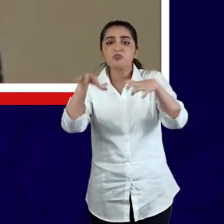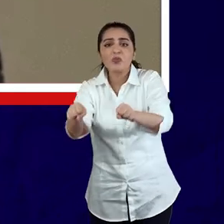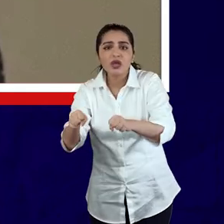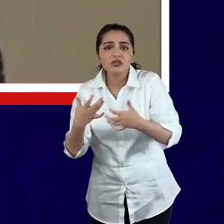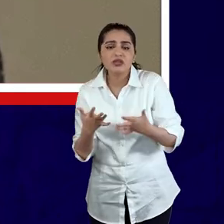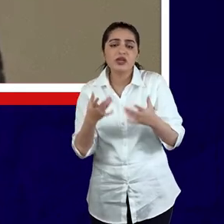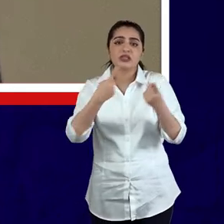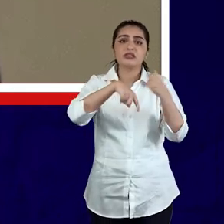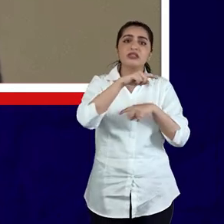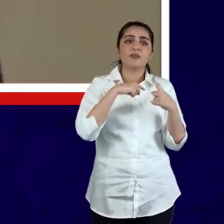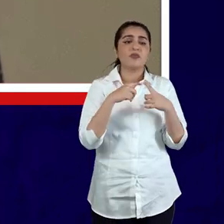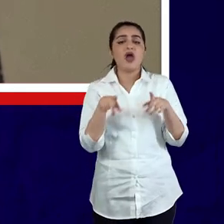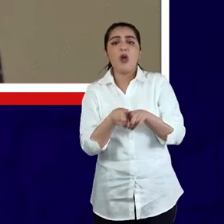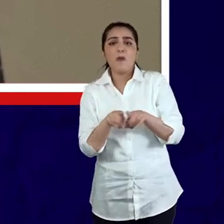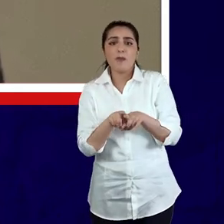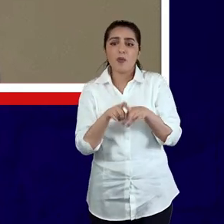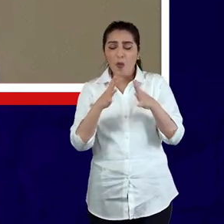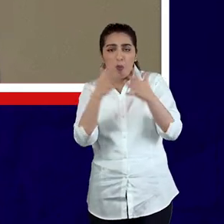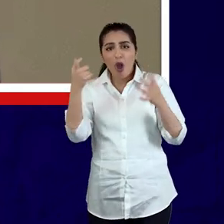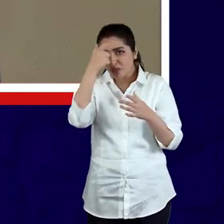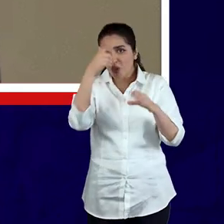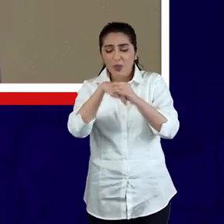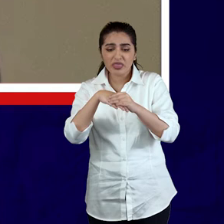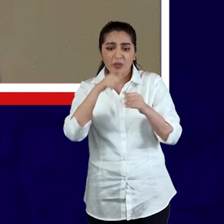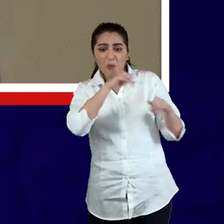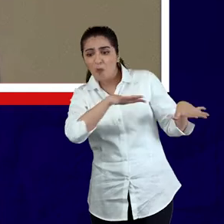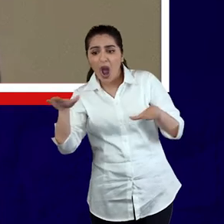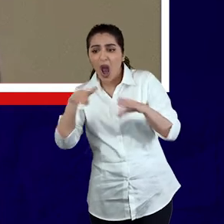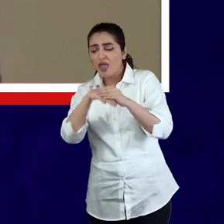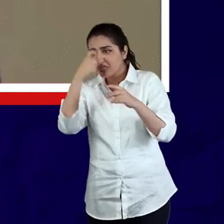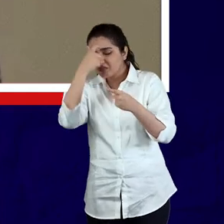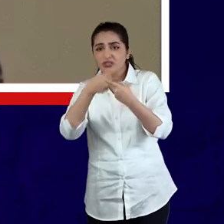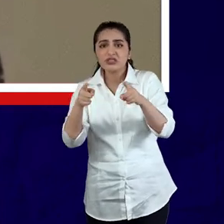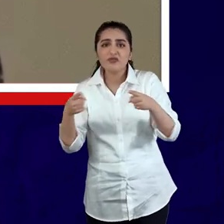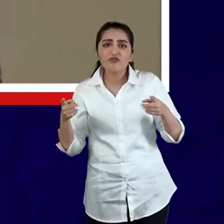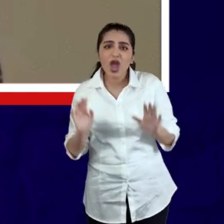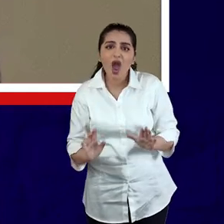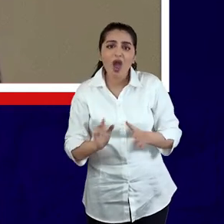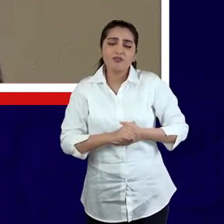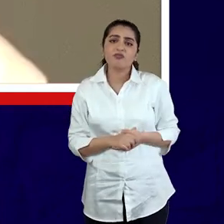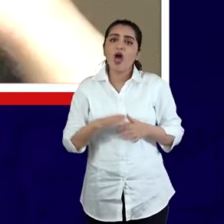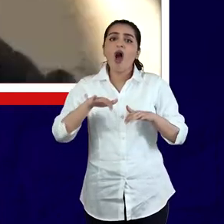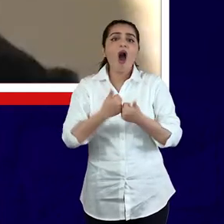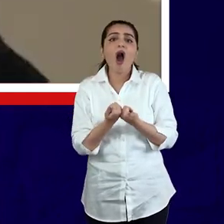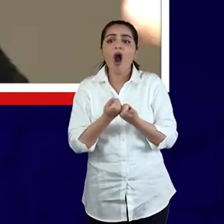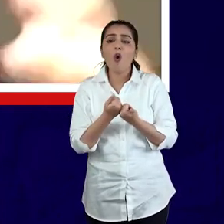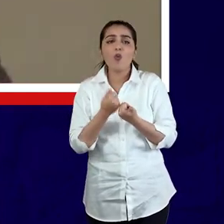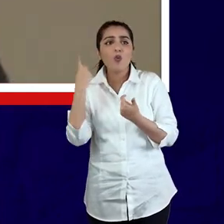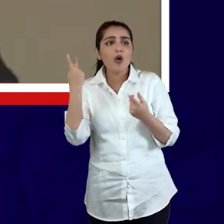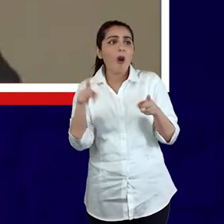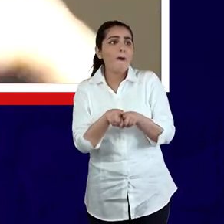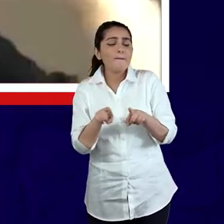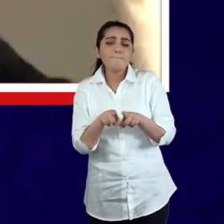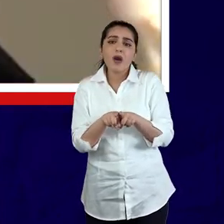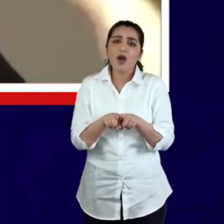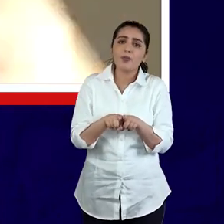mean, there are lots of boats that capsize, all kinds of things happen in floods, you know. And so we need to tell them or how to build, you